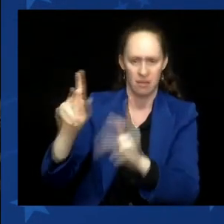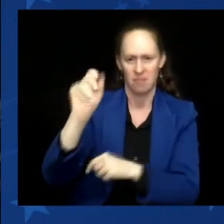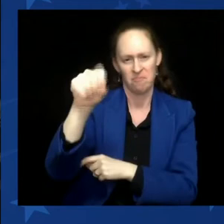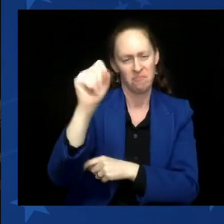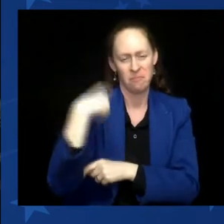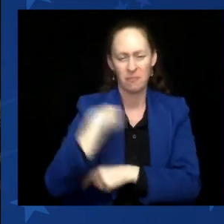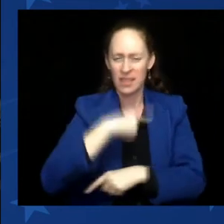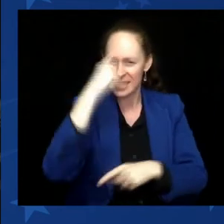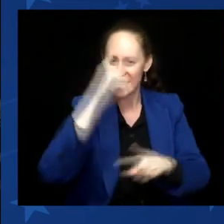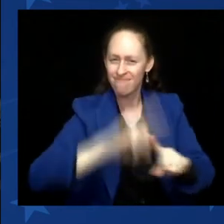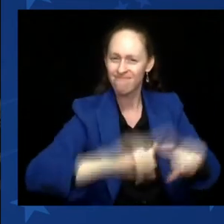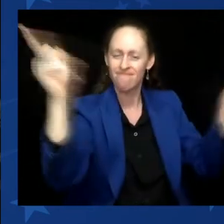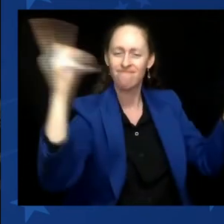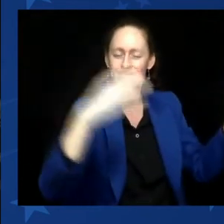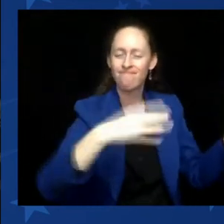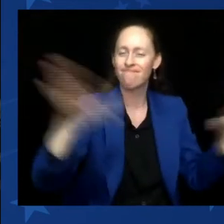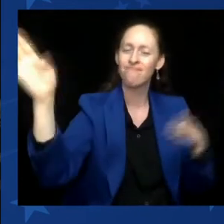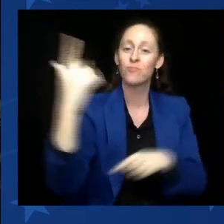us to.